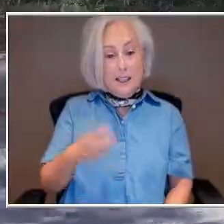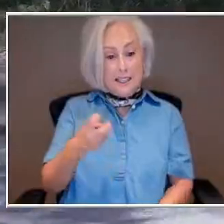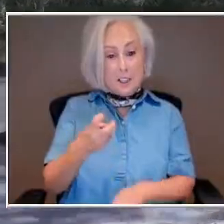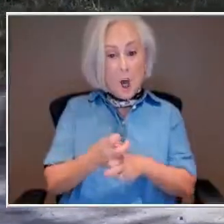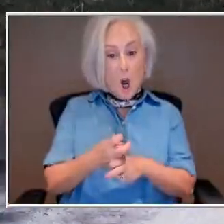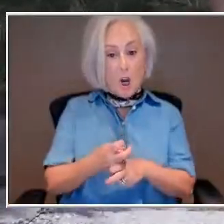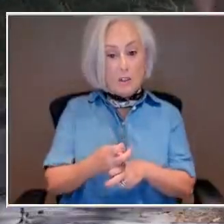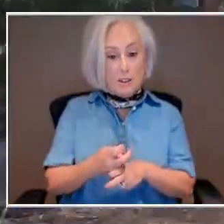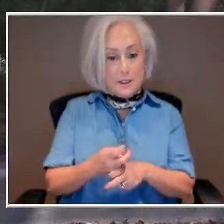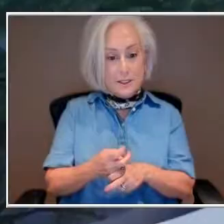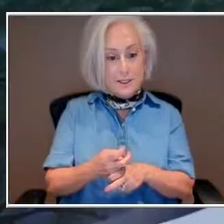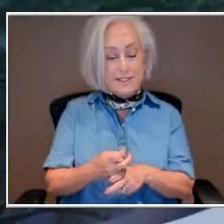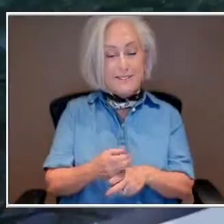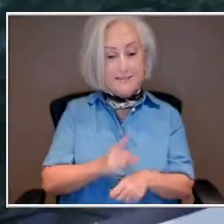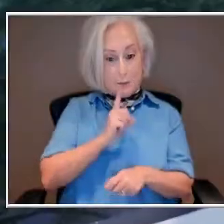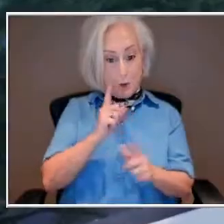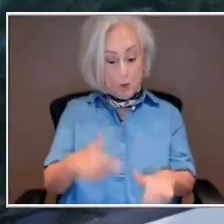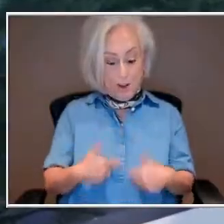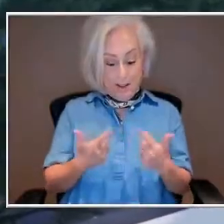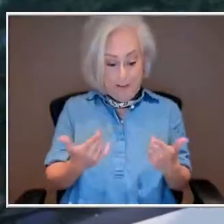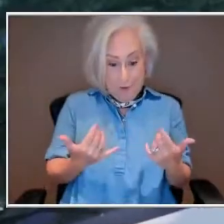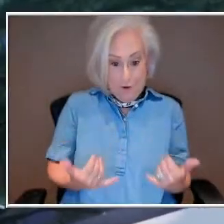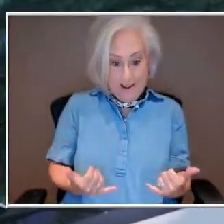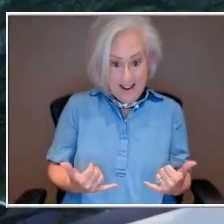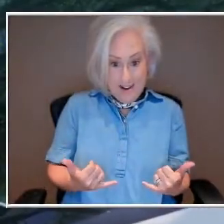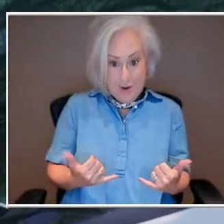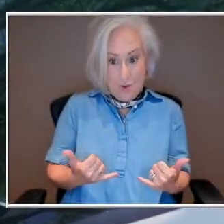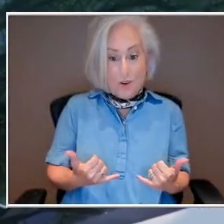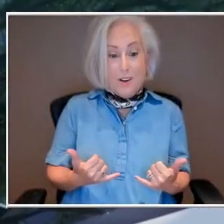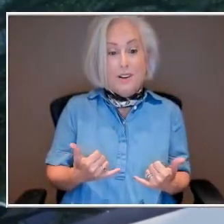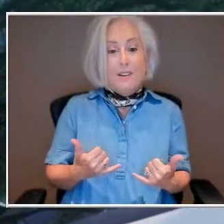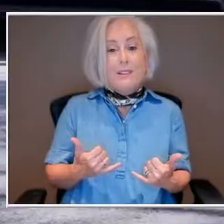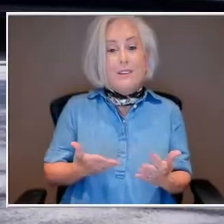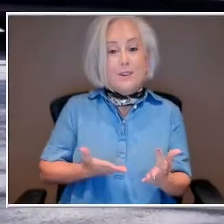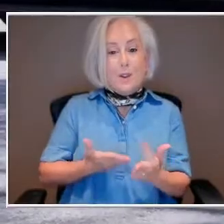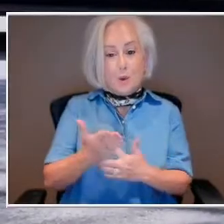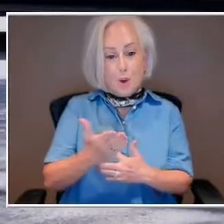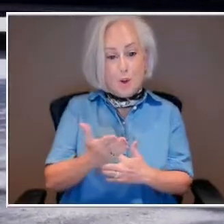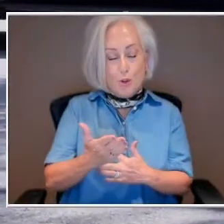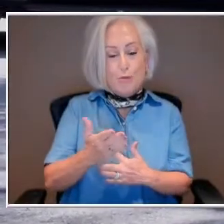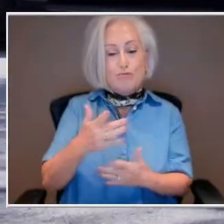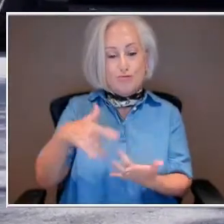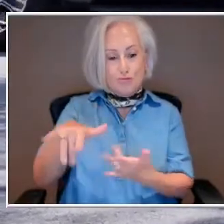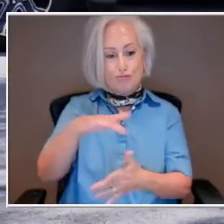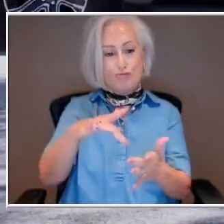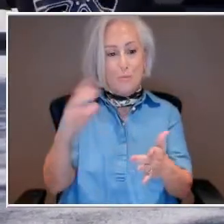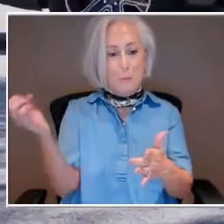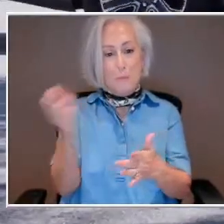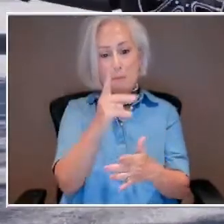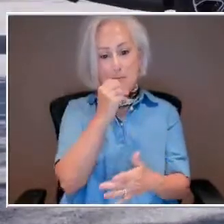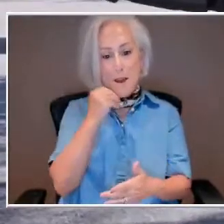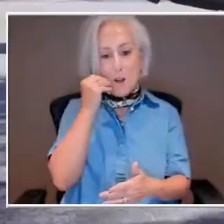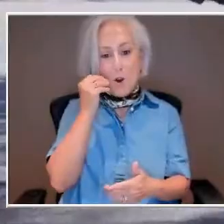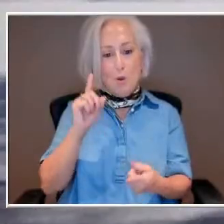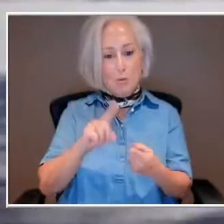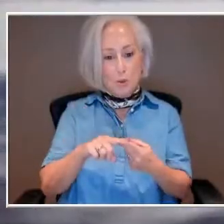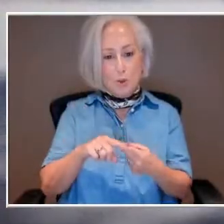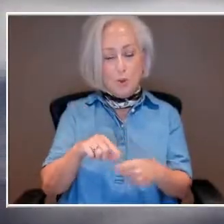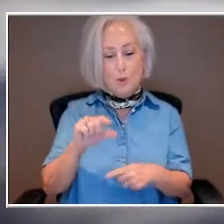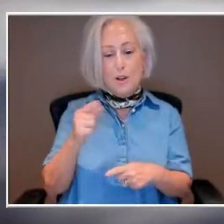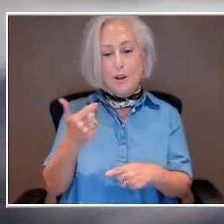now, and down the long and windy road, back home to Garden City.